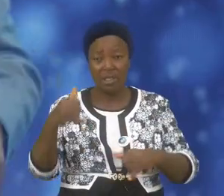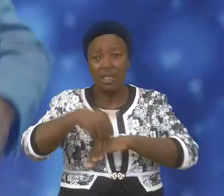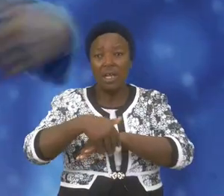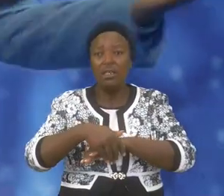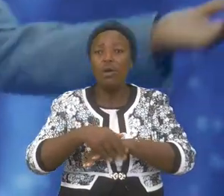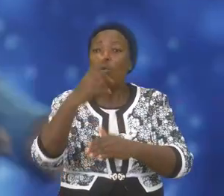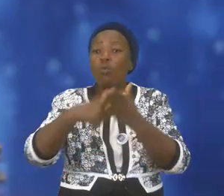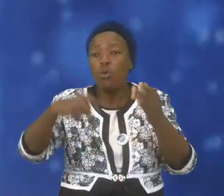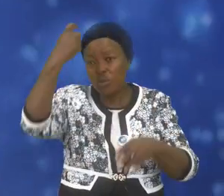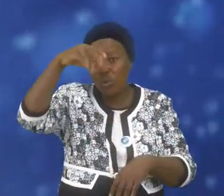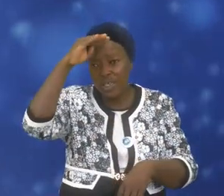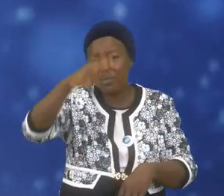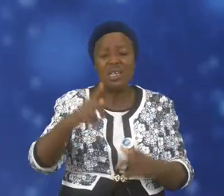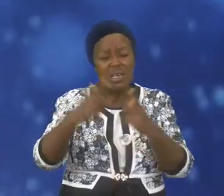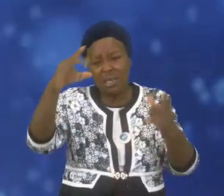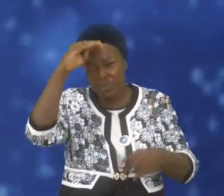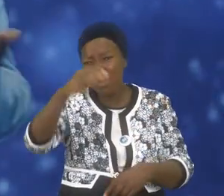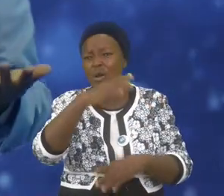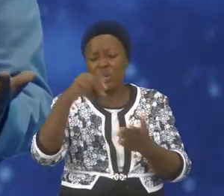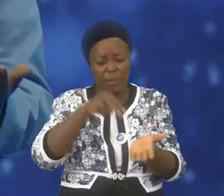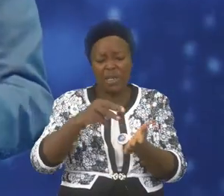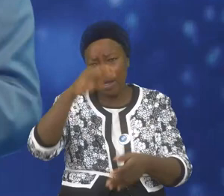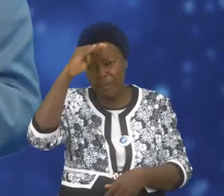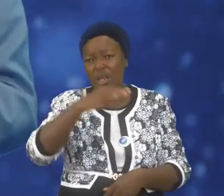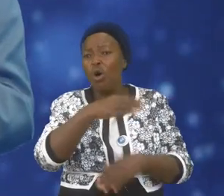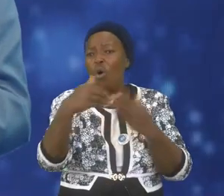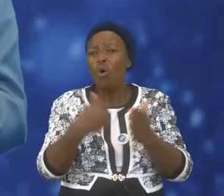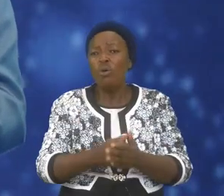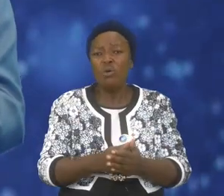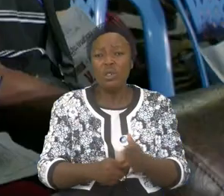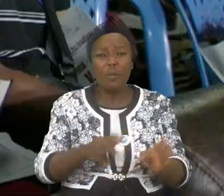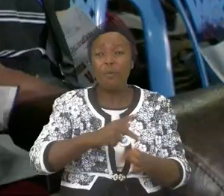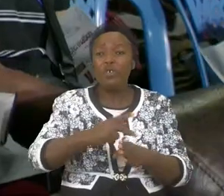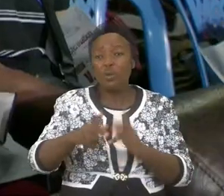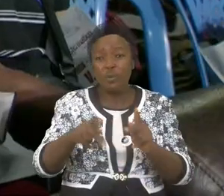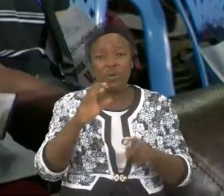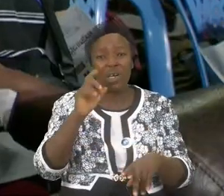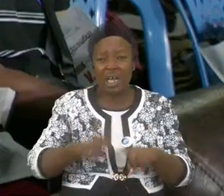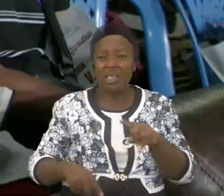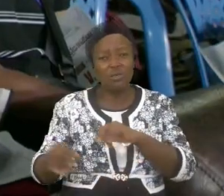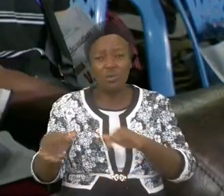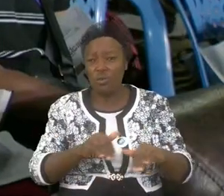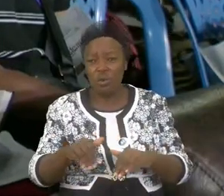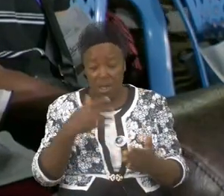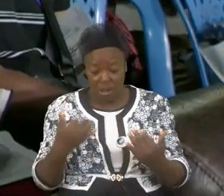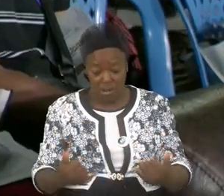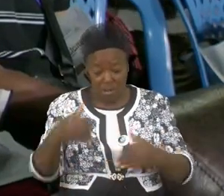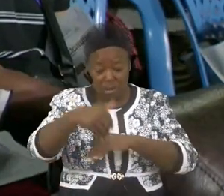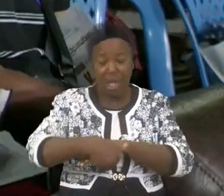professional people have not been able to do tonight, God will do it. In your